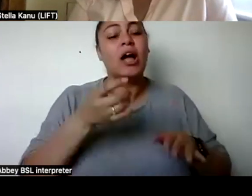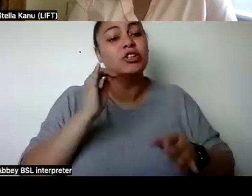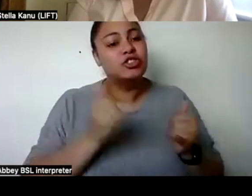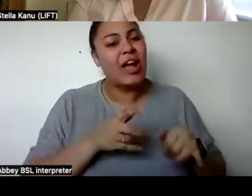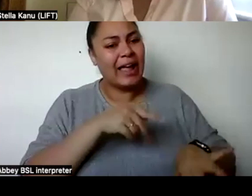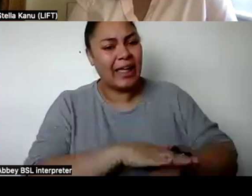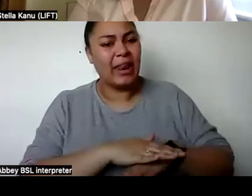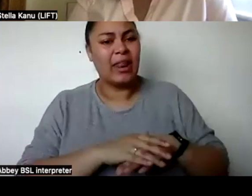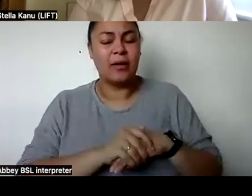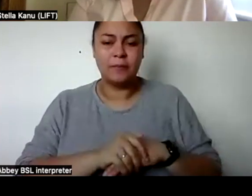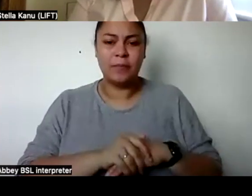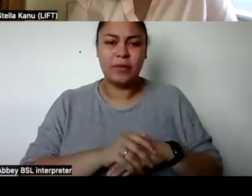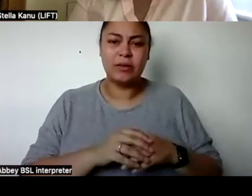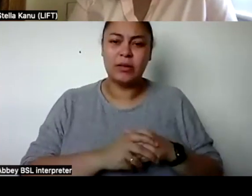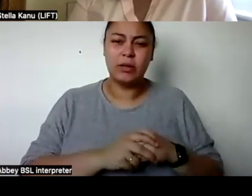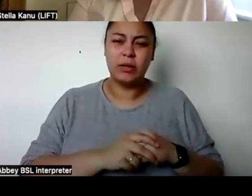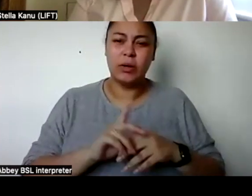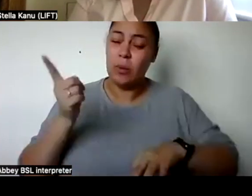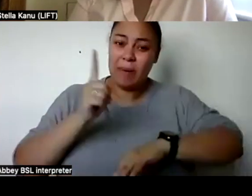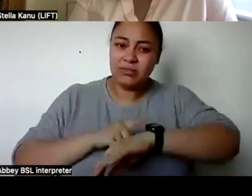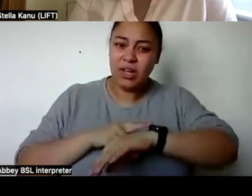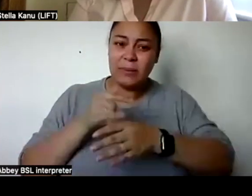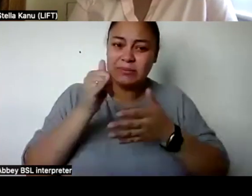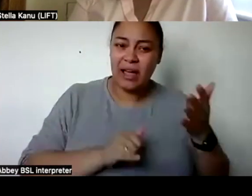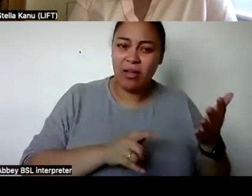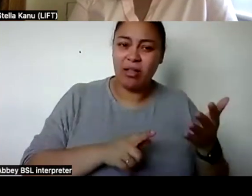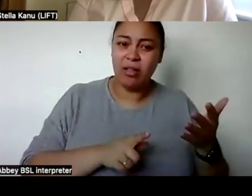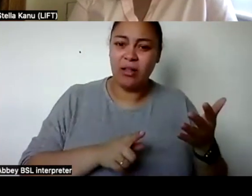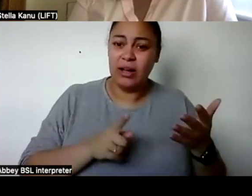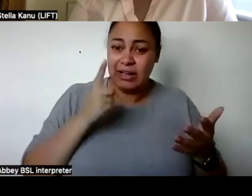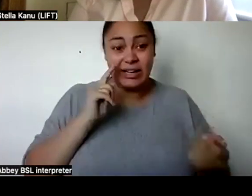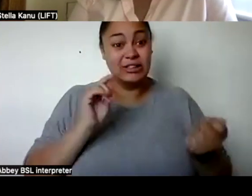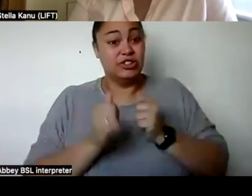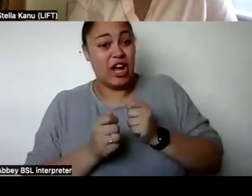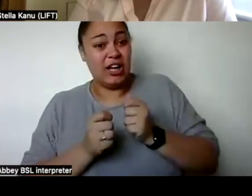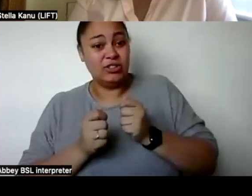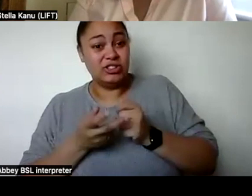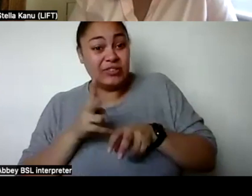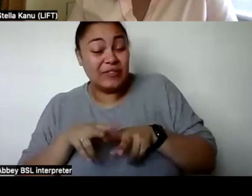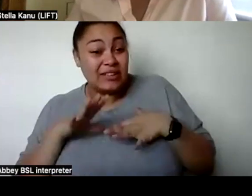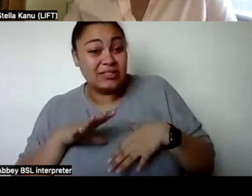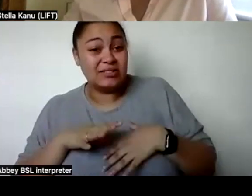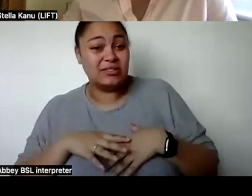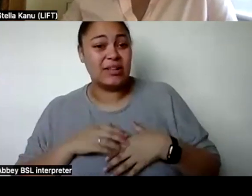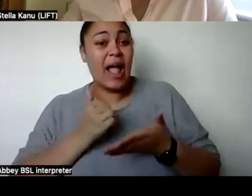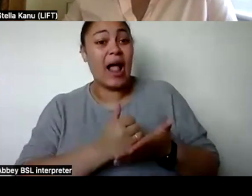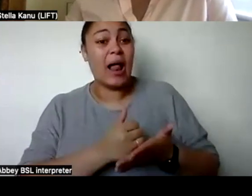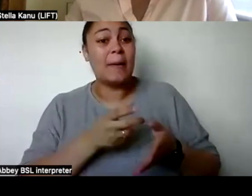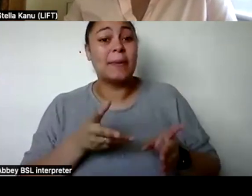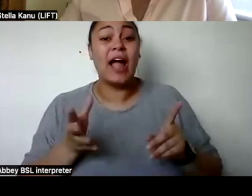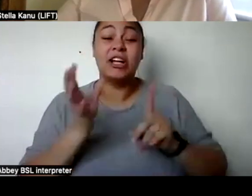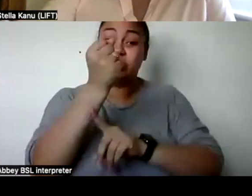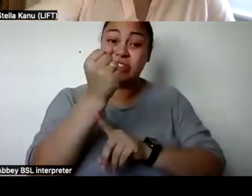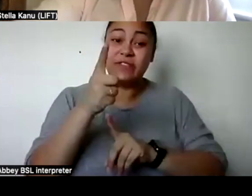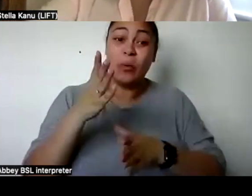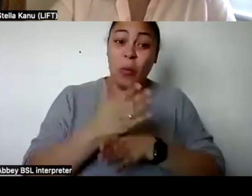their costs and time? What about timescale? How's that going? Can things be shifted if needed to help them achieve